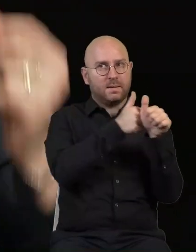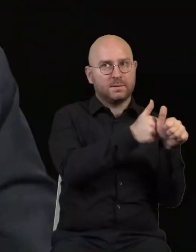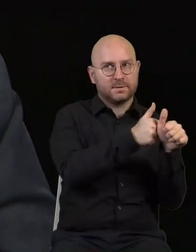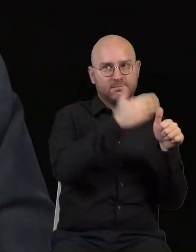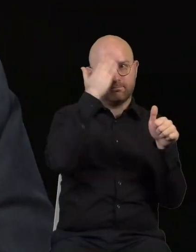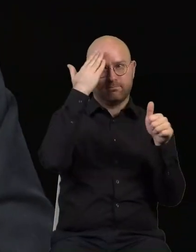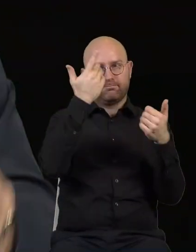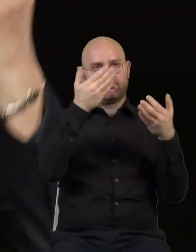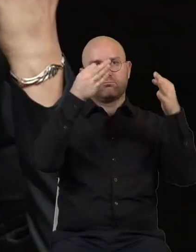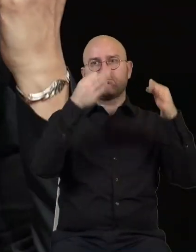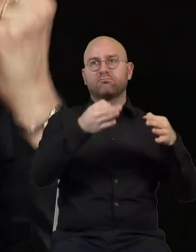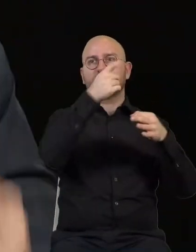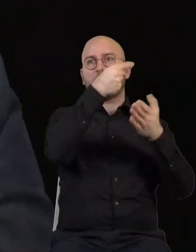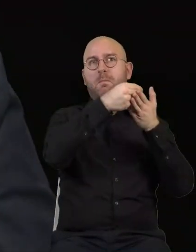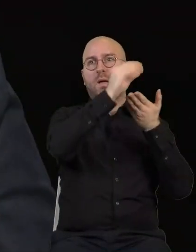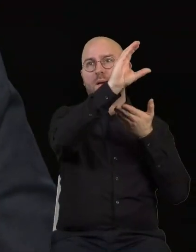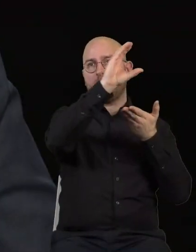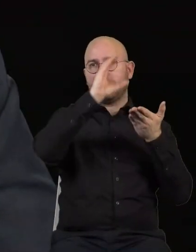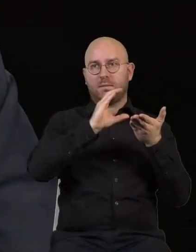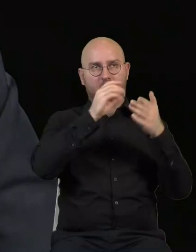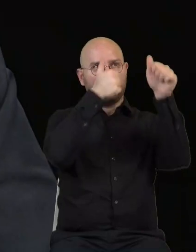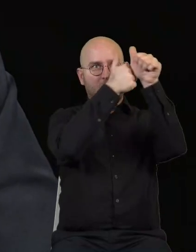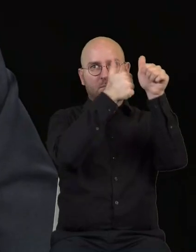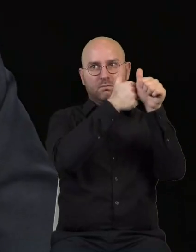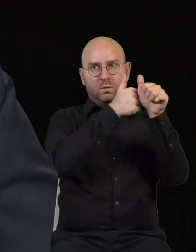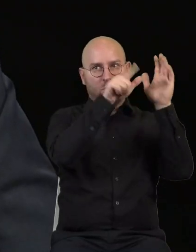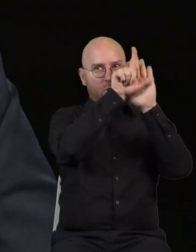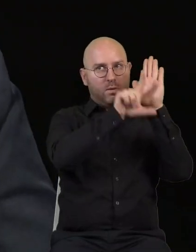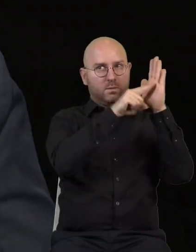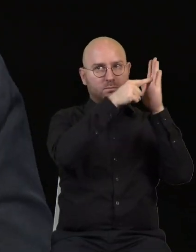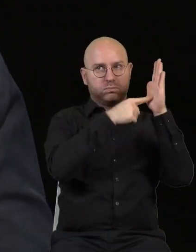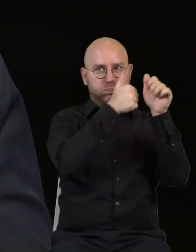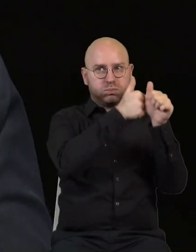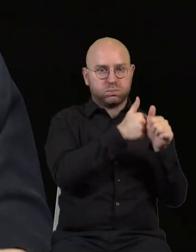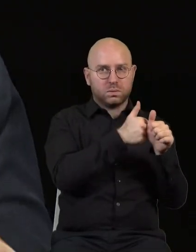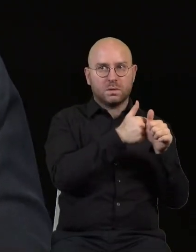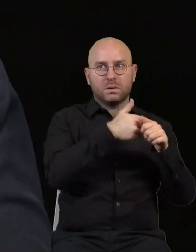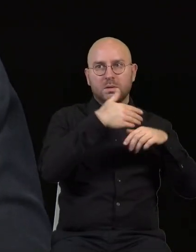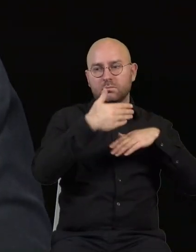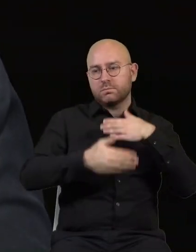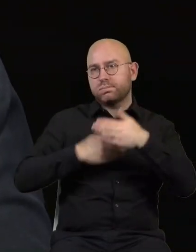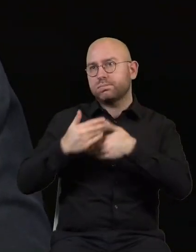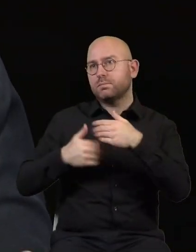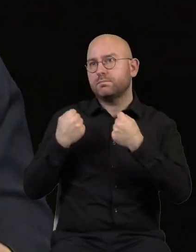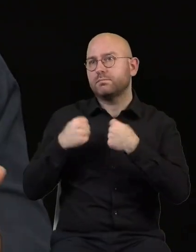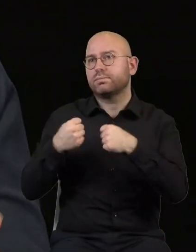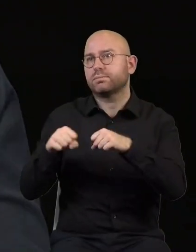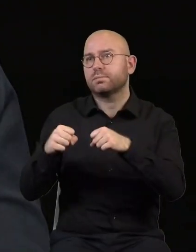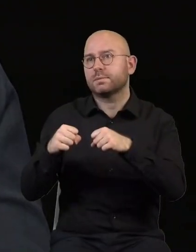bottom-up decision-making process and the ideas and views of